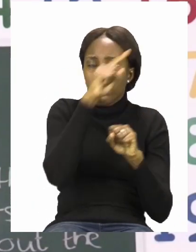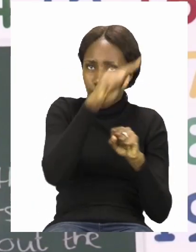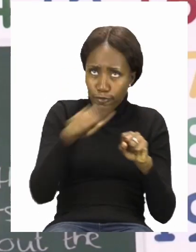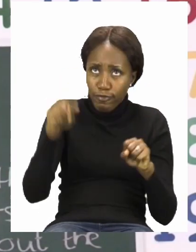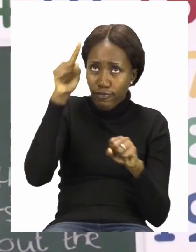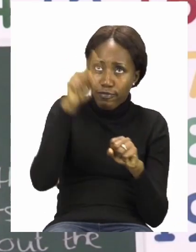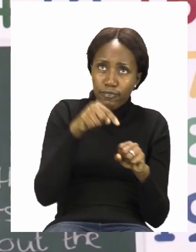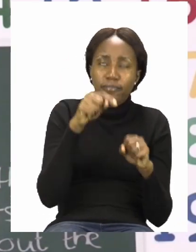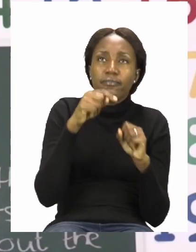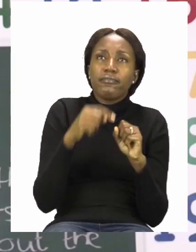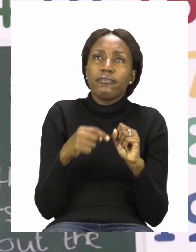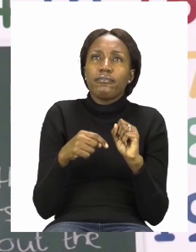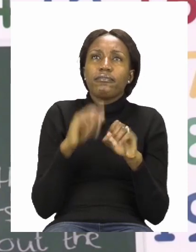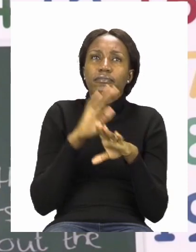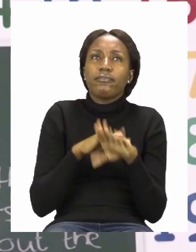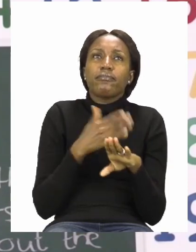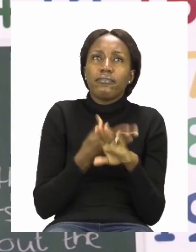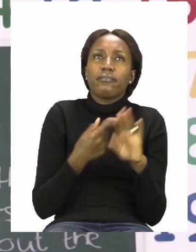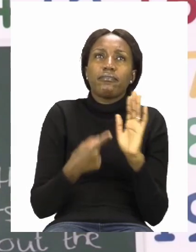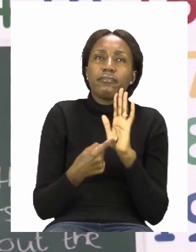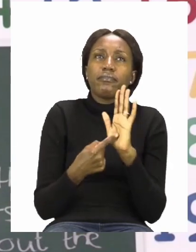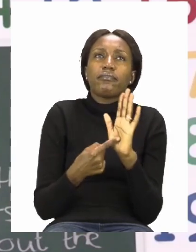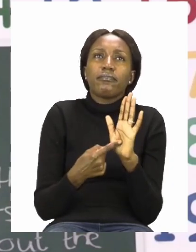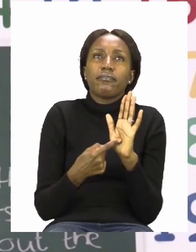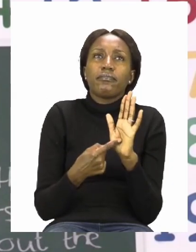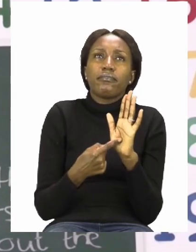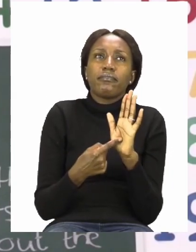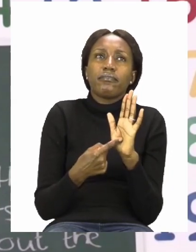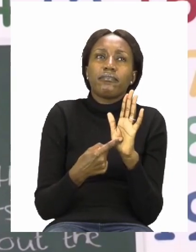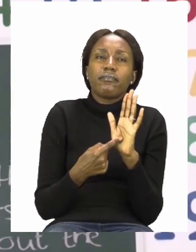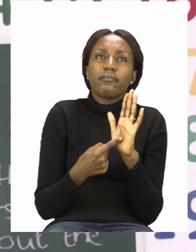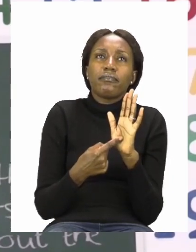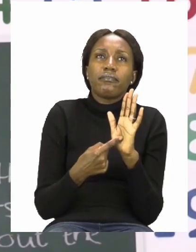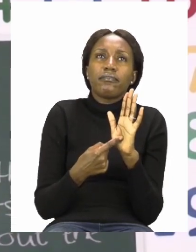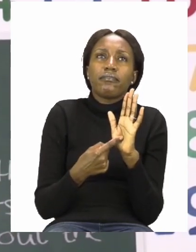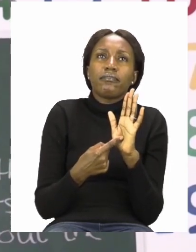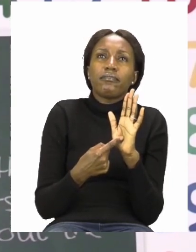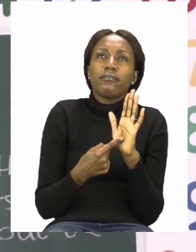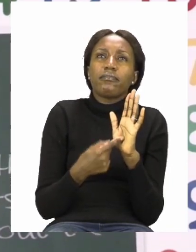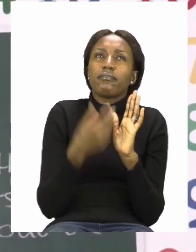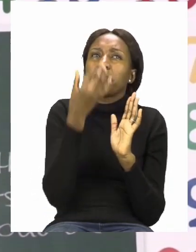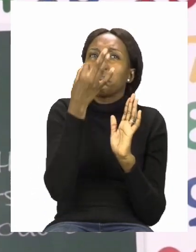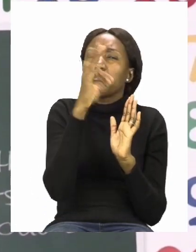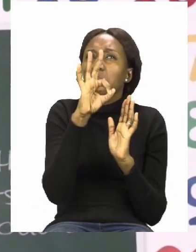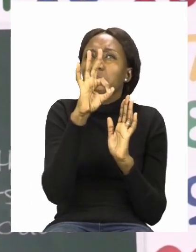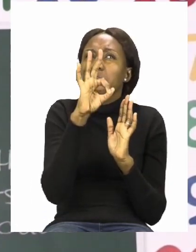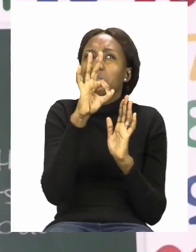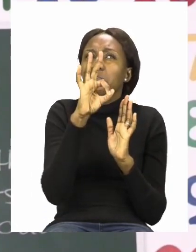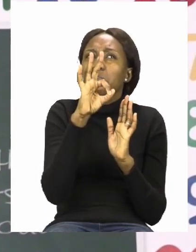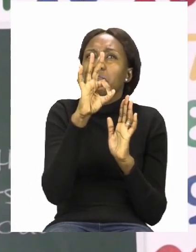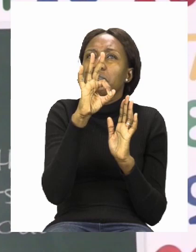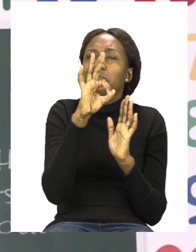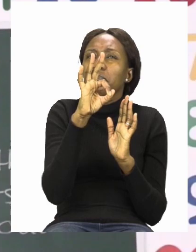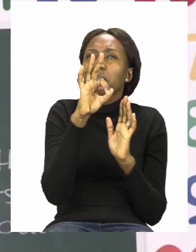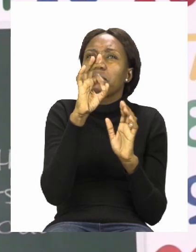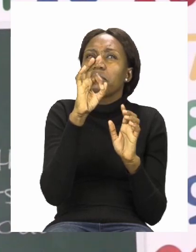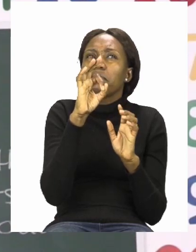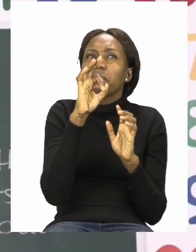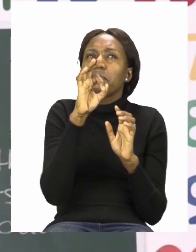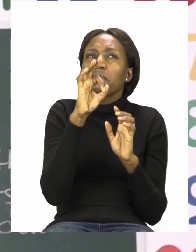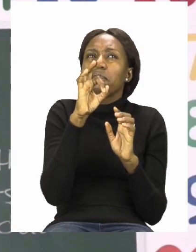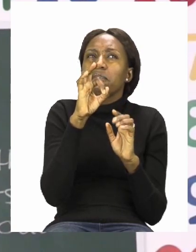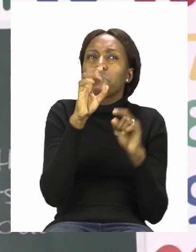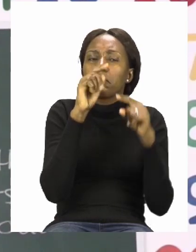a few together. Let's start at the top. Number 9 is the first one.